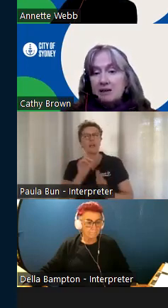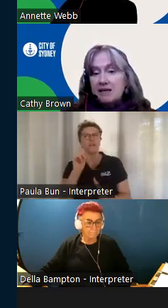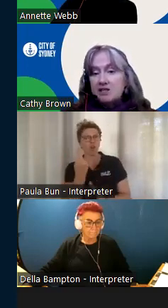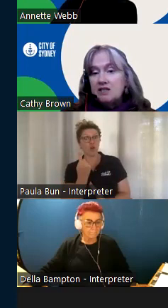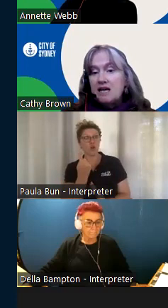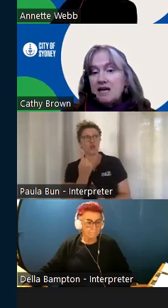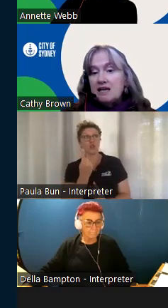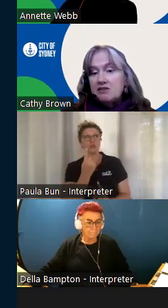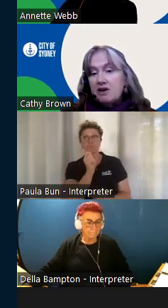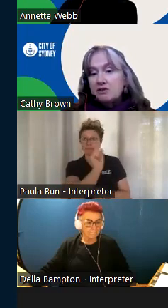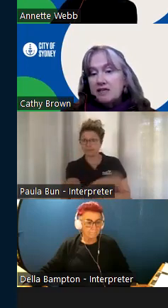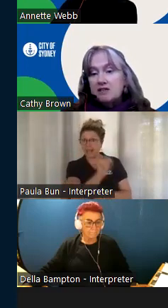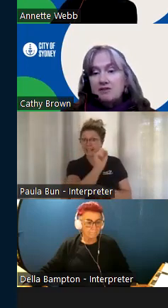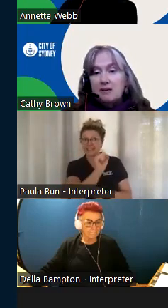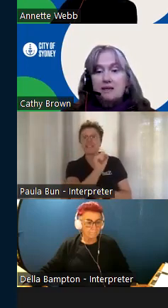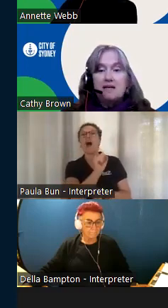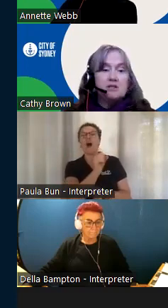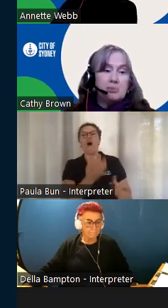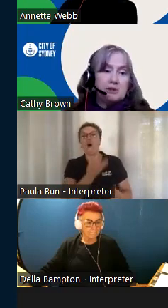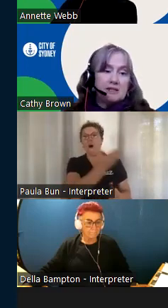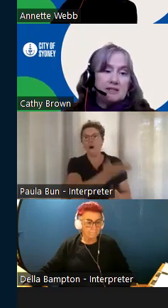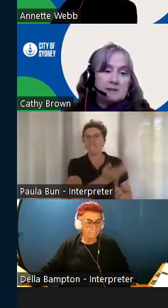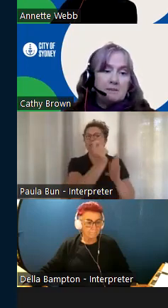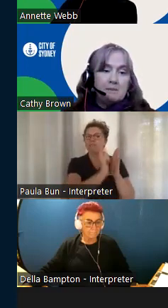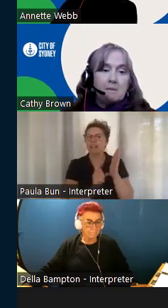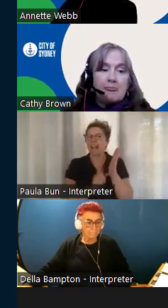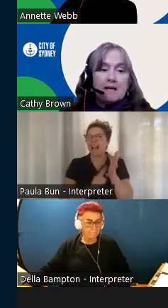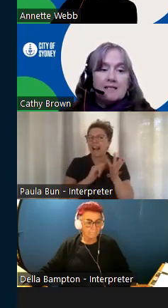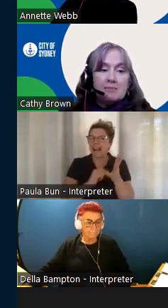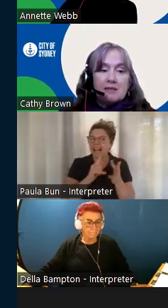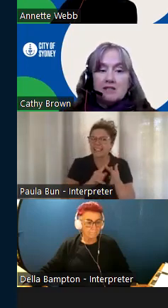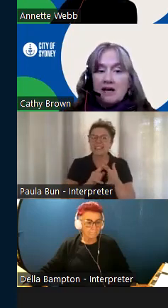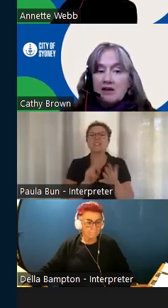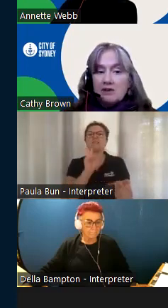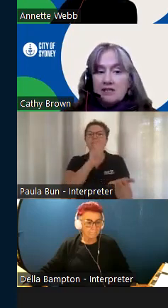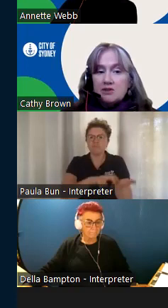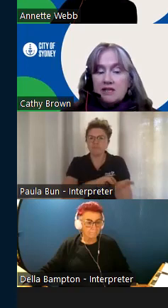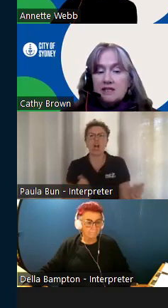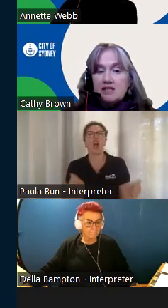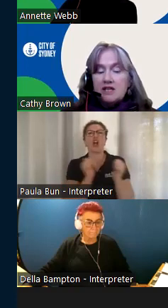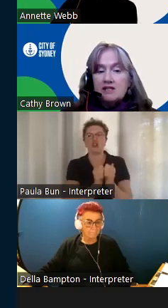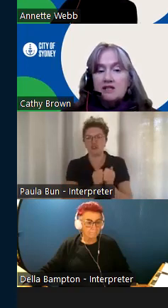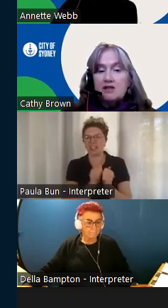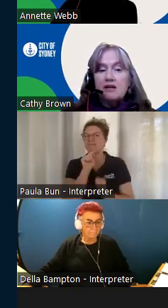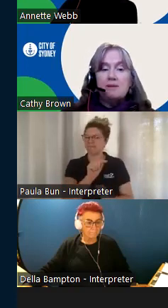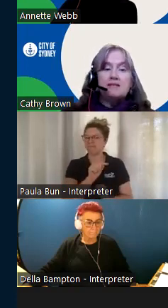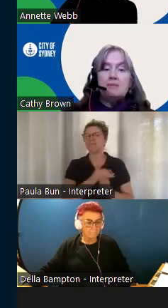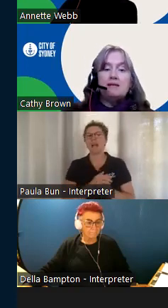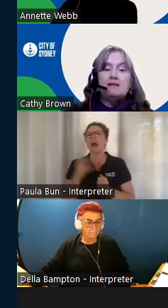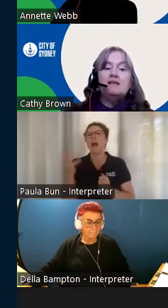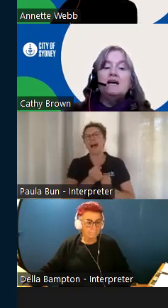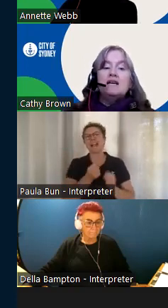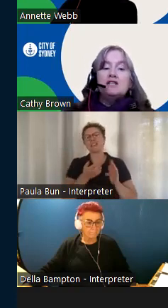tenancy application as the final stage of the application process. Similar to other residential tenancy checks, the